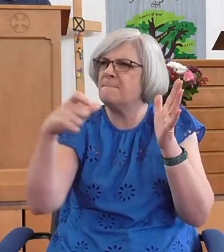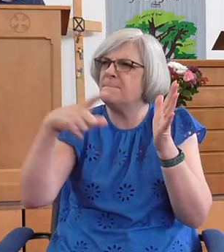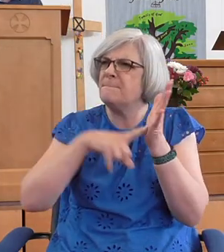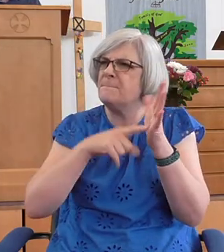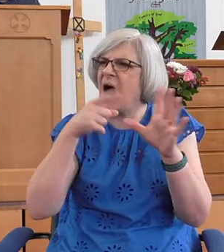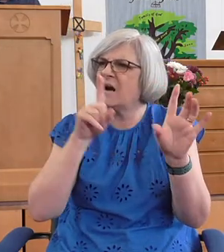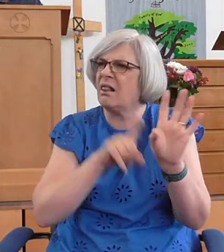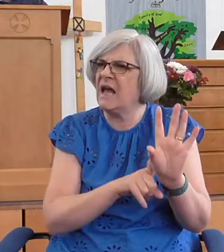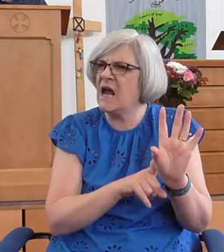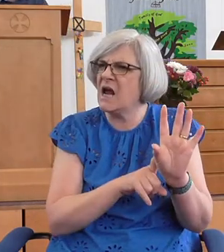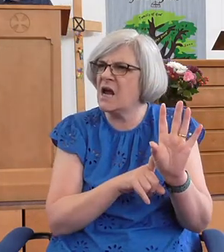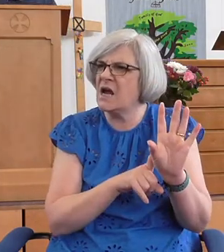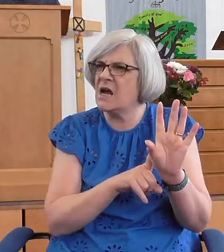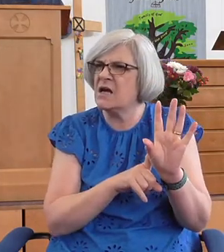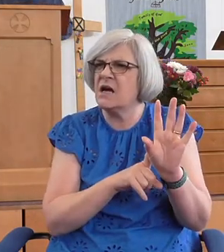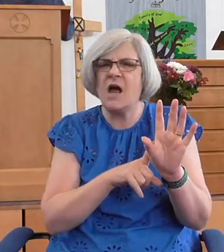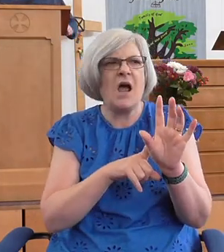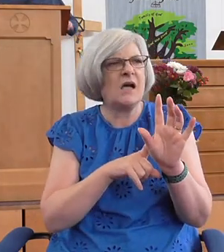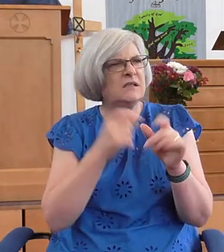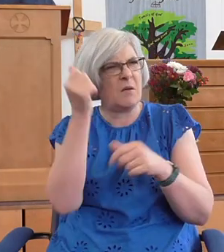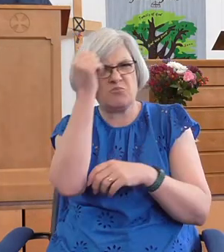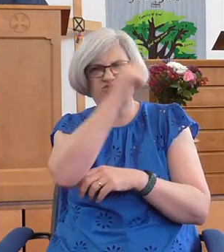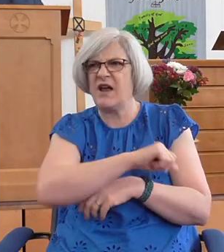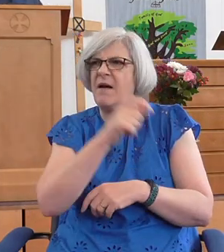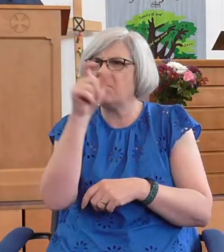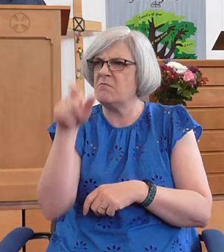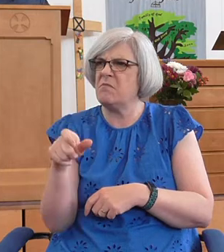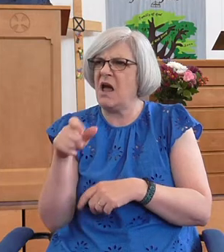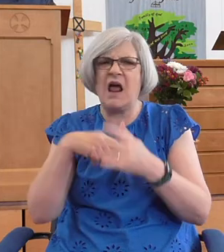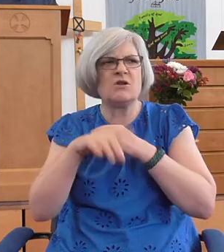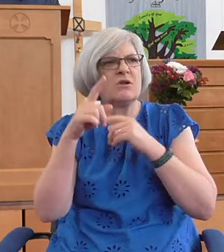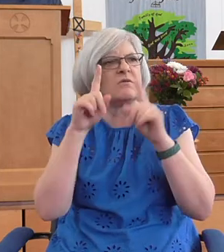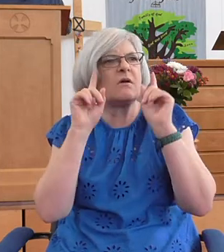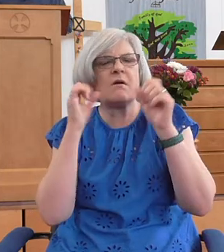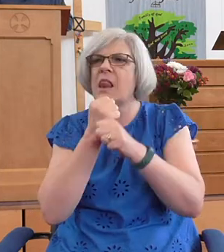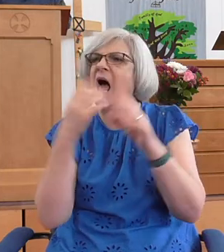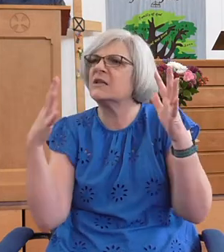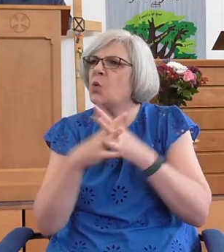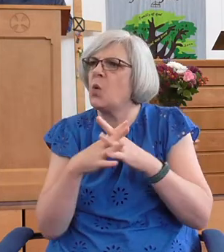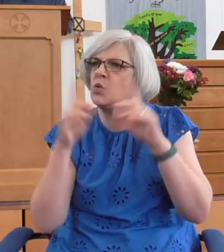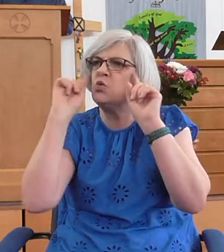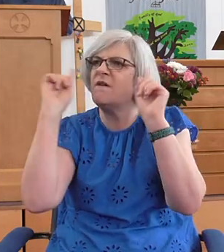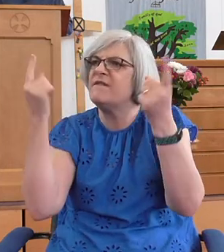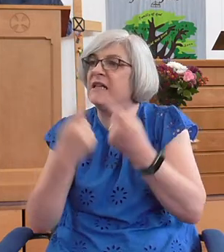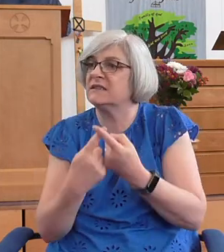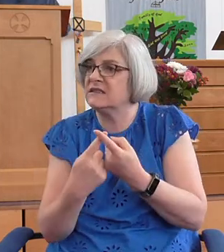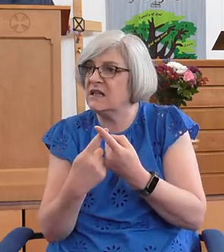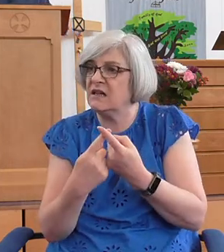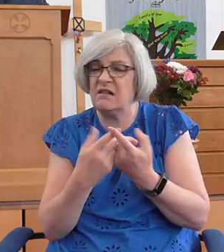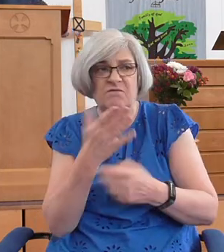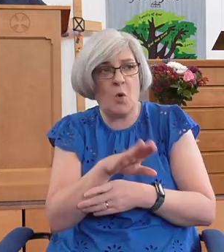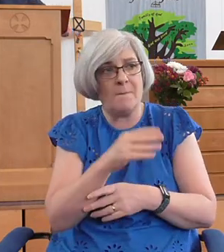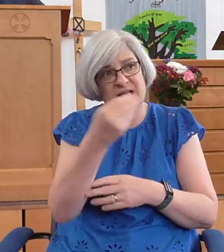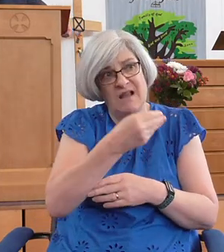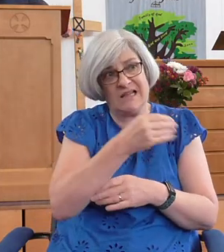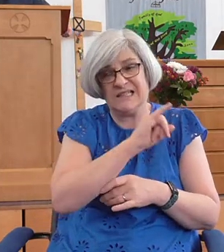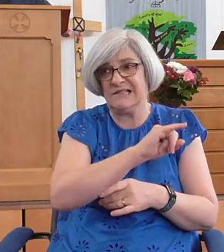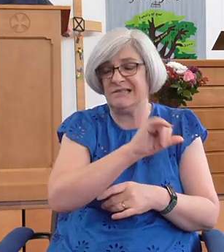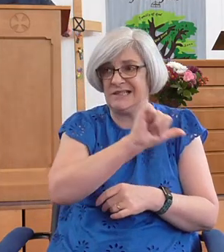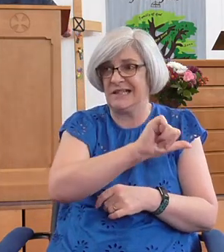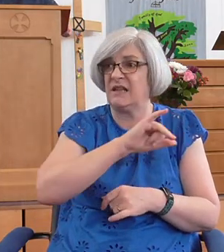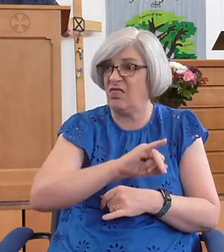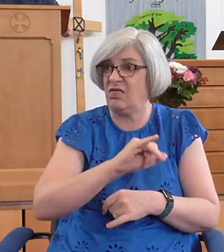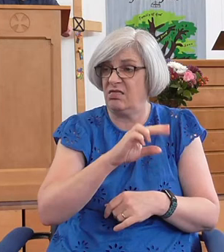and Biblical Criticism at the University of Glasgow from 1963 until his retirement